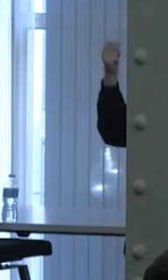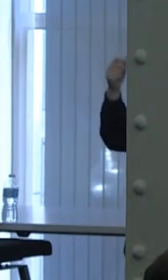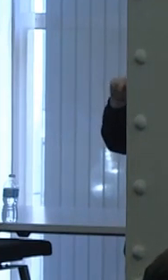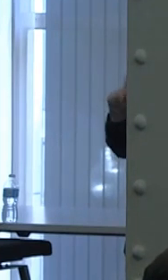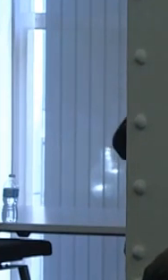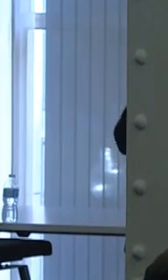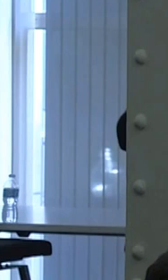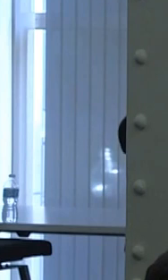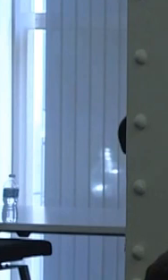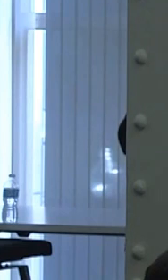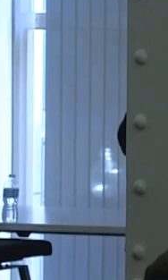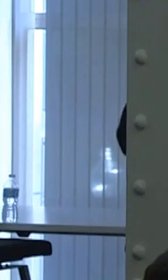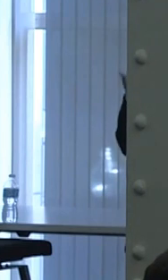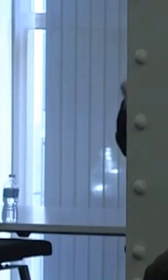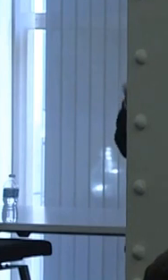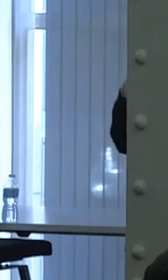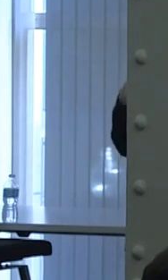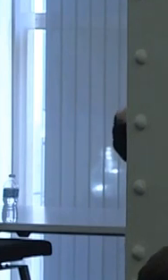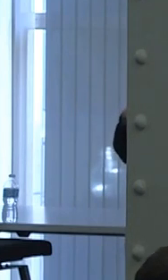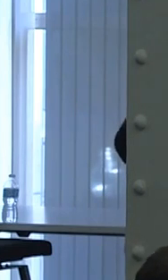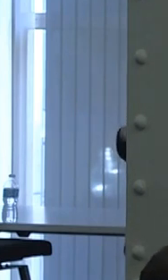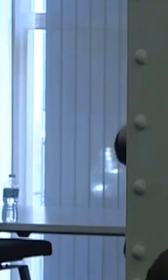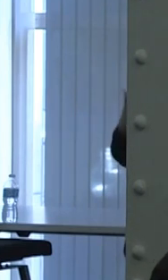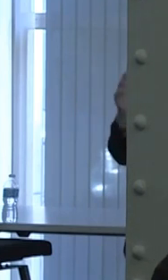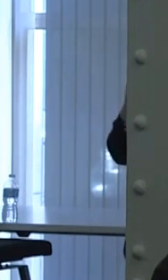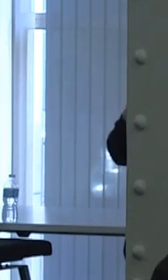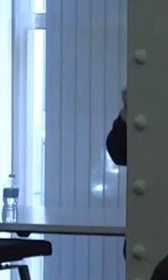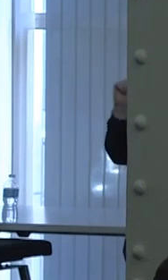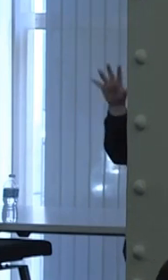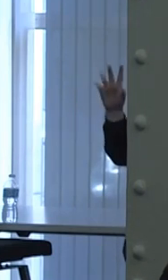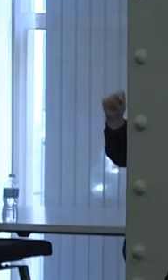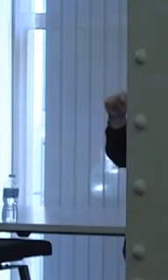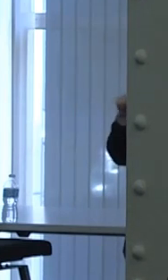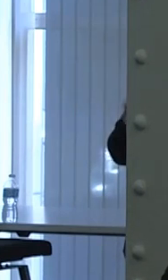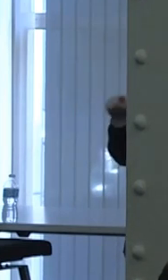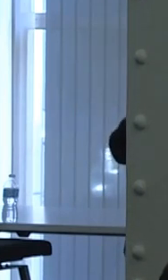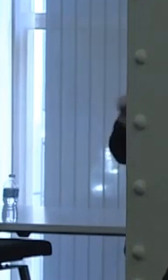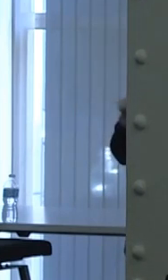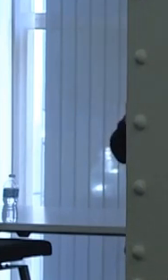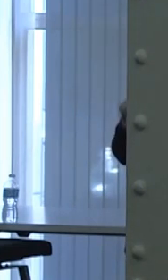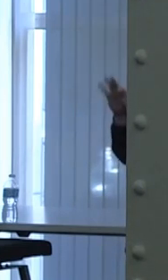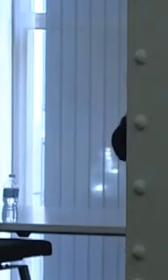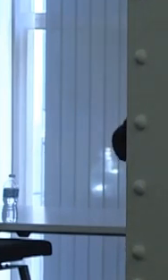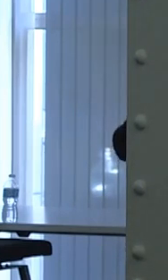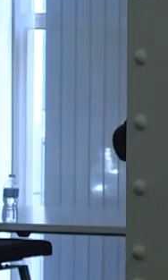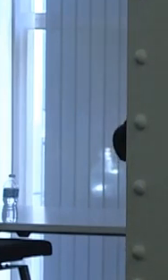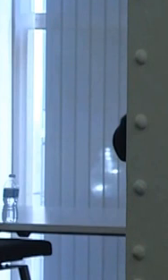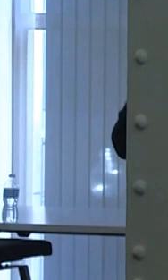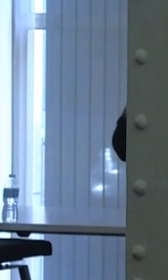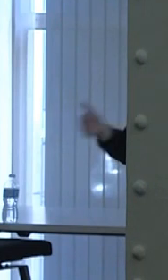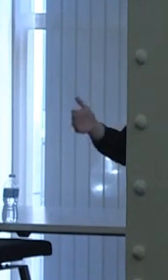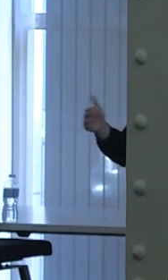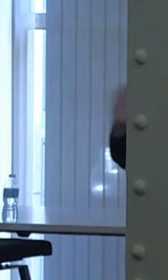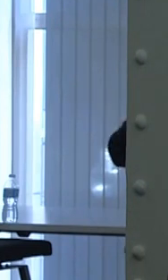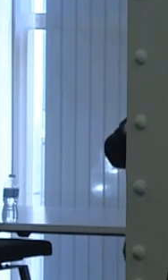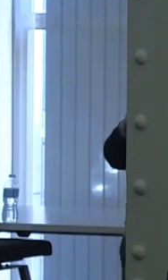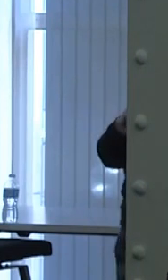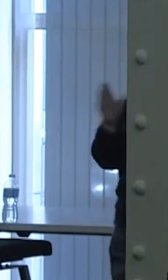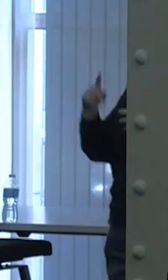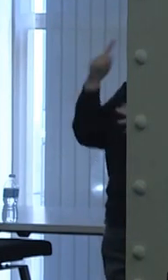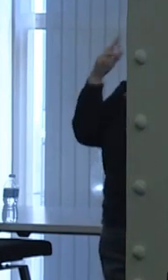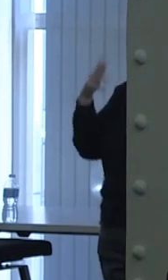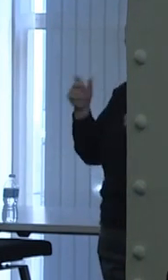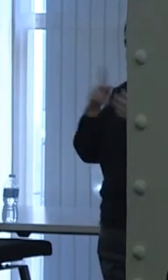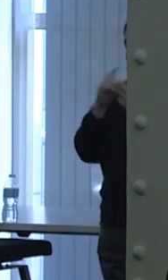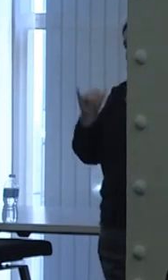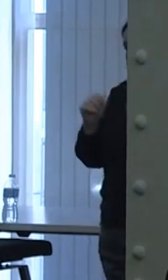also taking the Civil Rights Act into account, which is critical going forward. Our mental health project